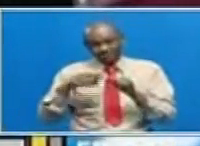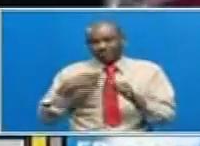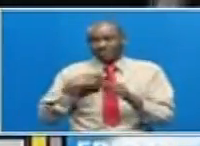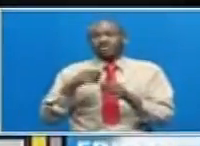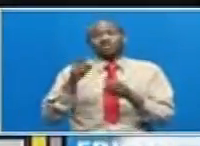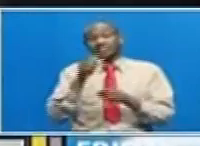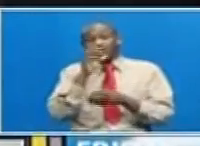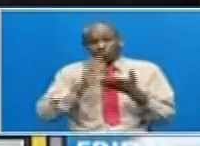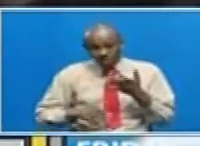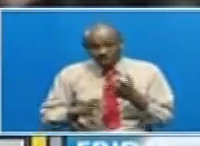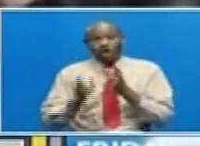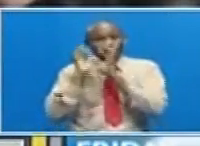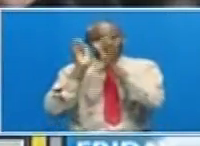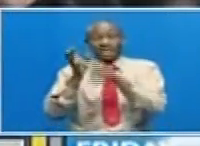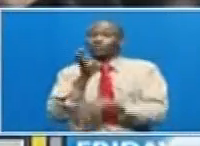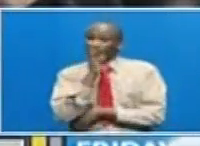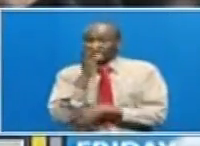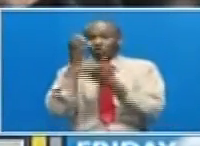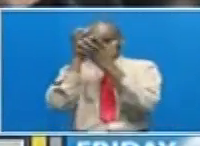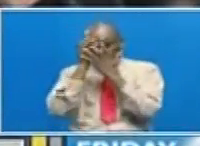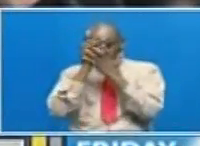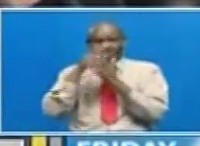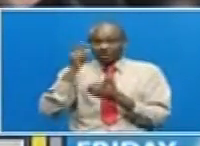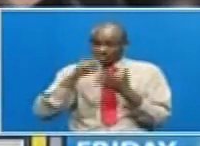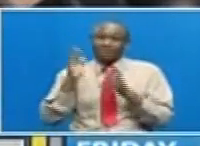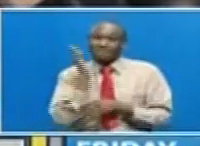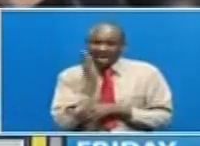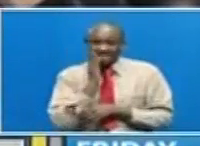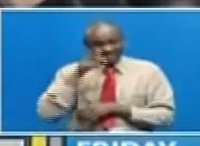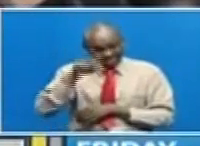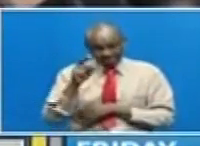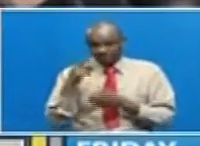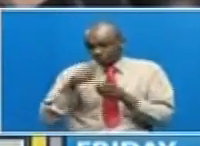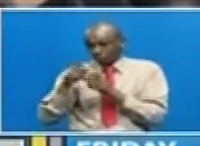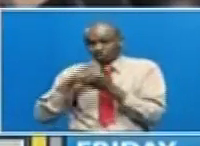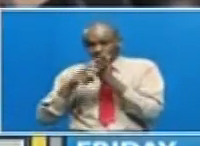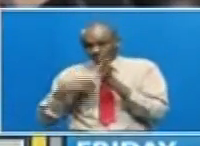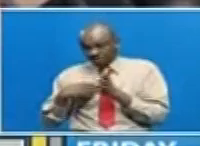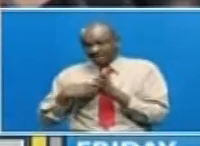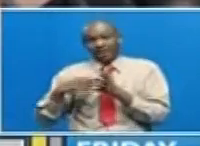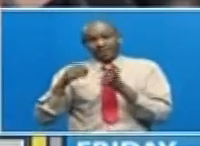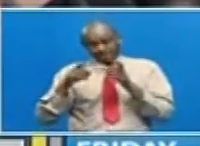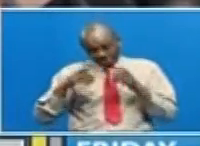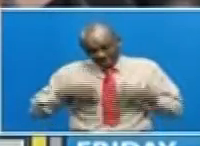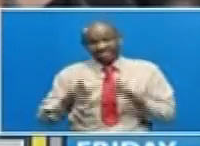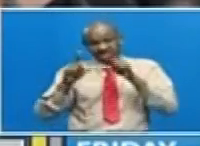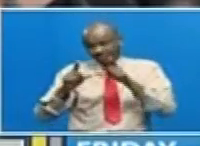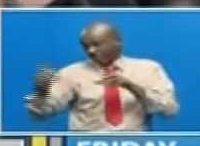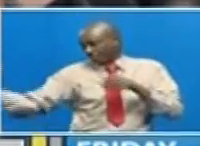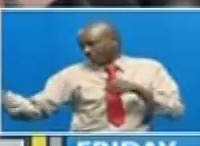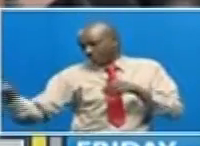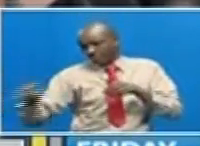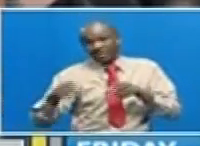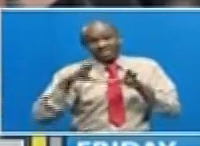hydrated by drinking coconut water. Officials also say the mother left several traces, including the baby's birth certificate, so that it would